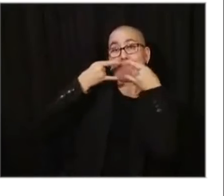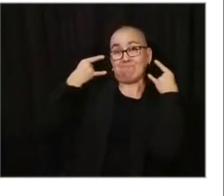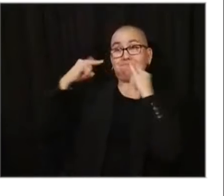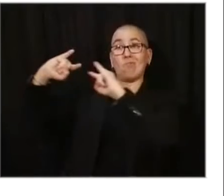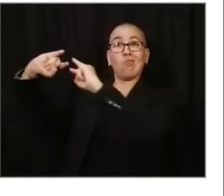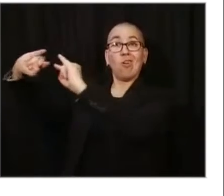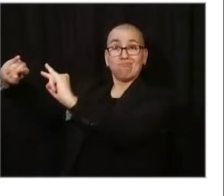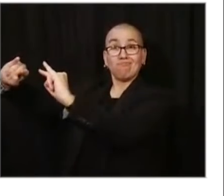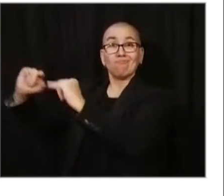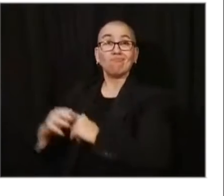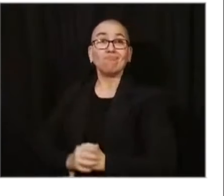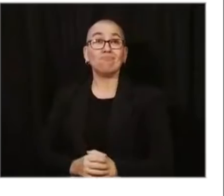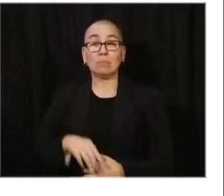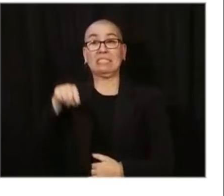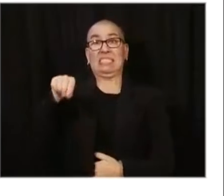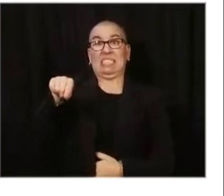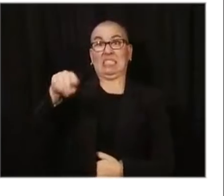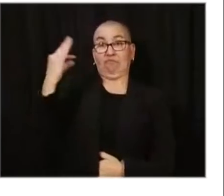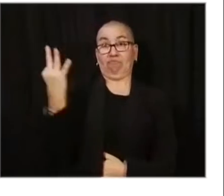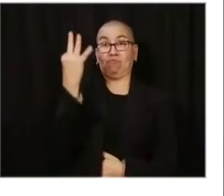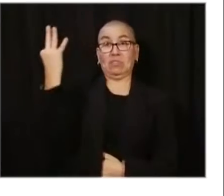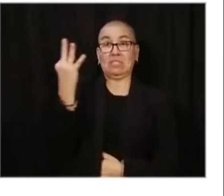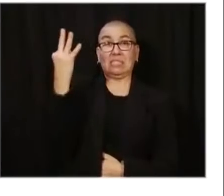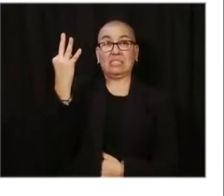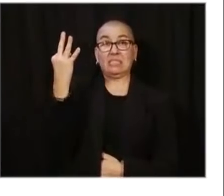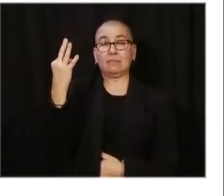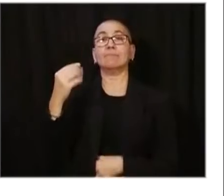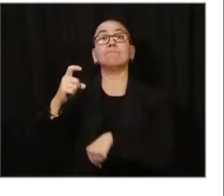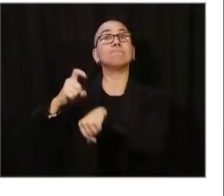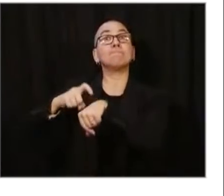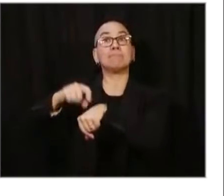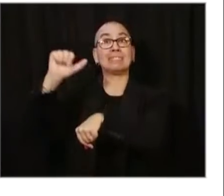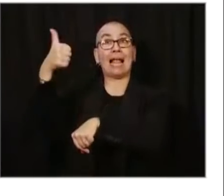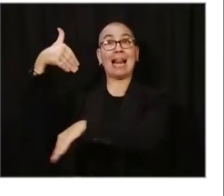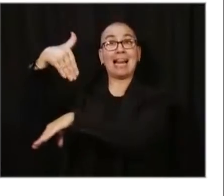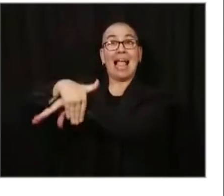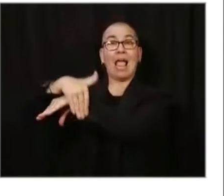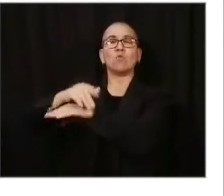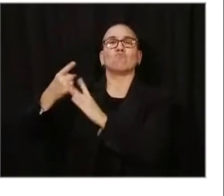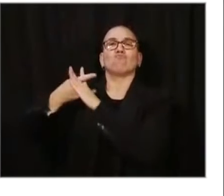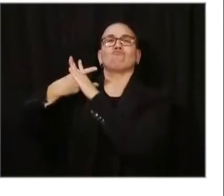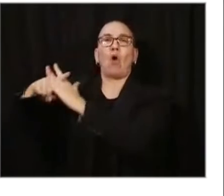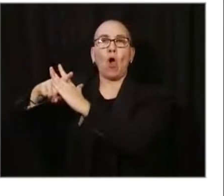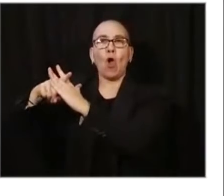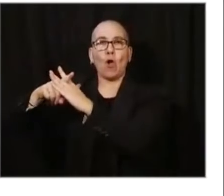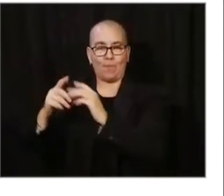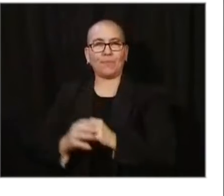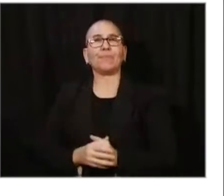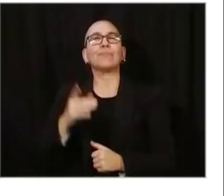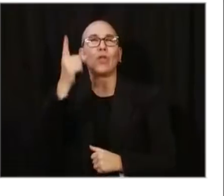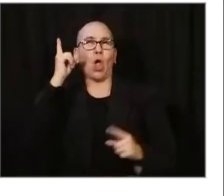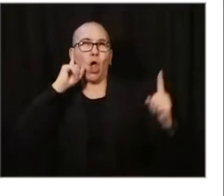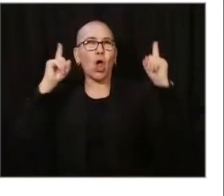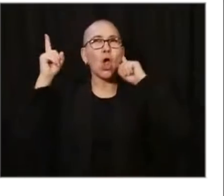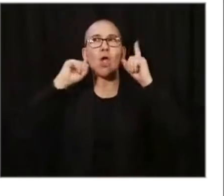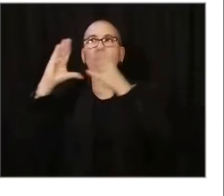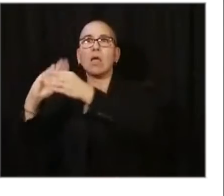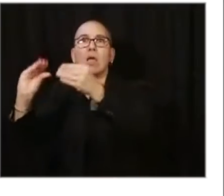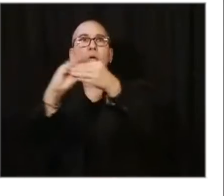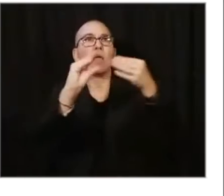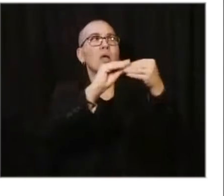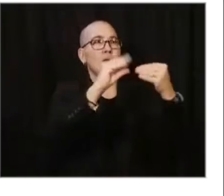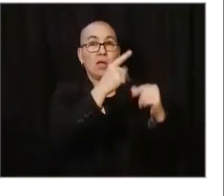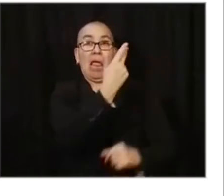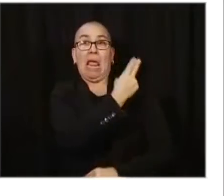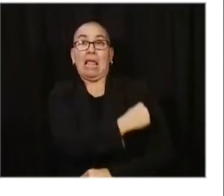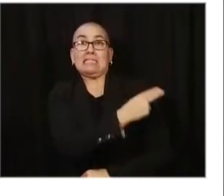Friday. We need to move now. This has happened incredibly quickly. You saw the stories of hospital systems around us that are already overwhelmed. We